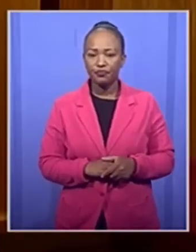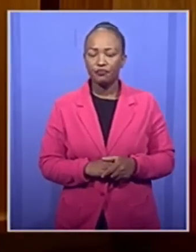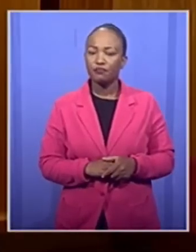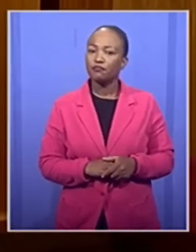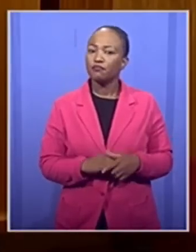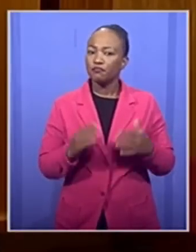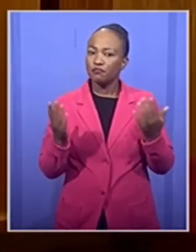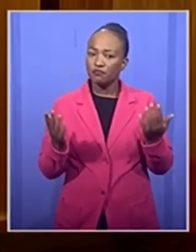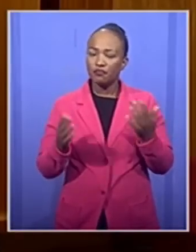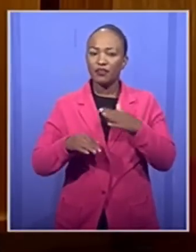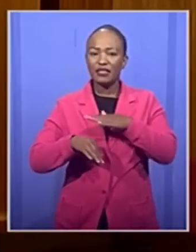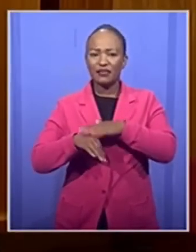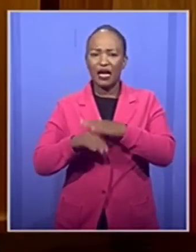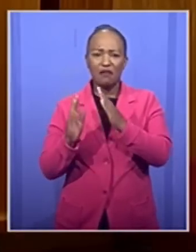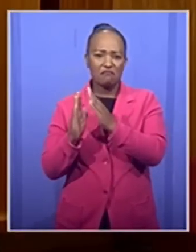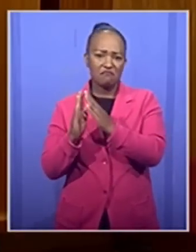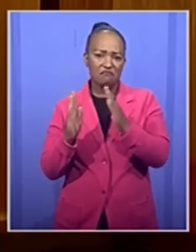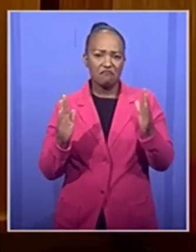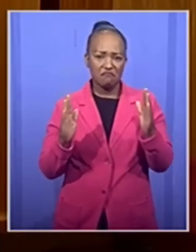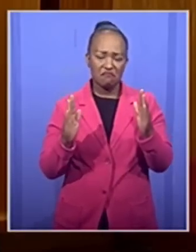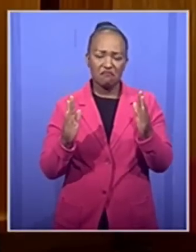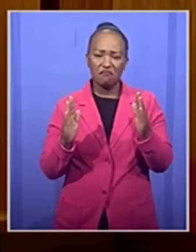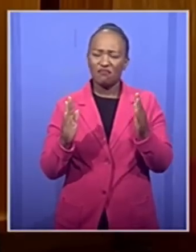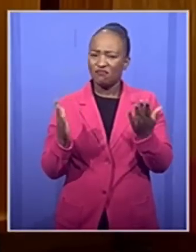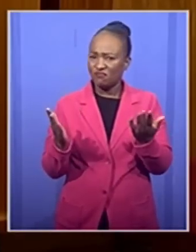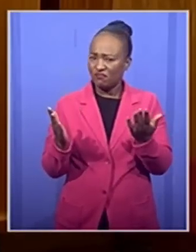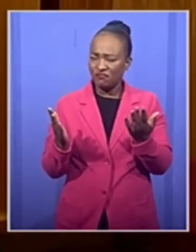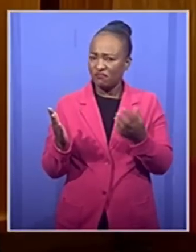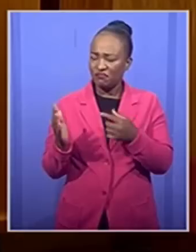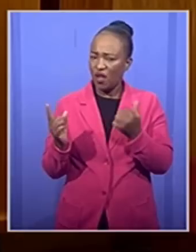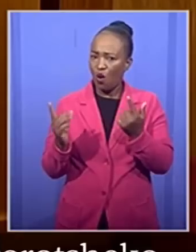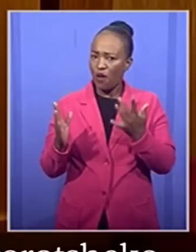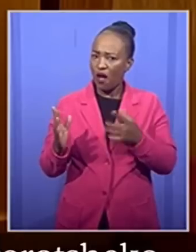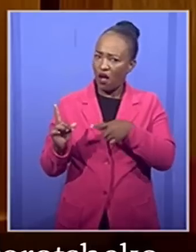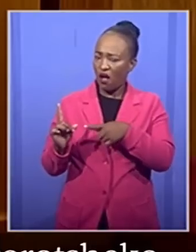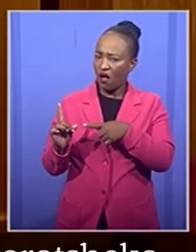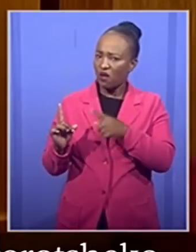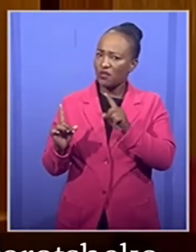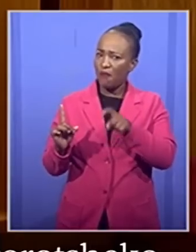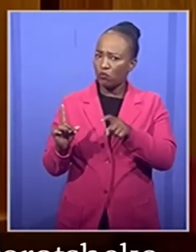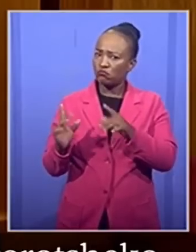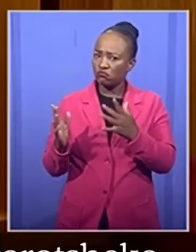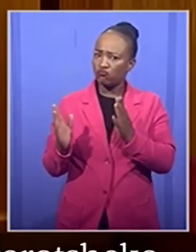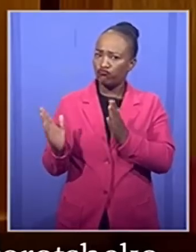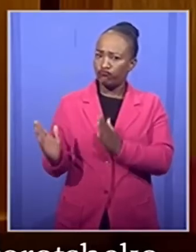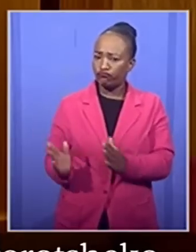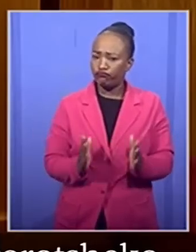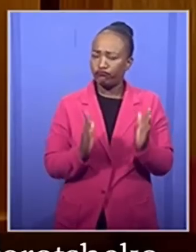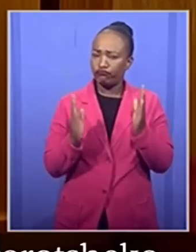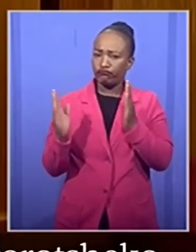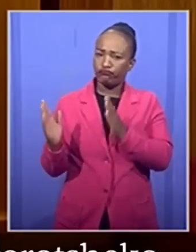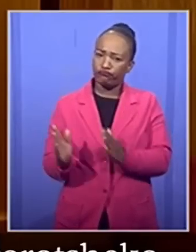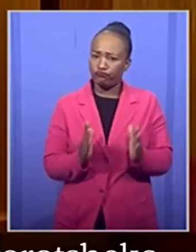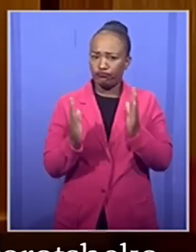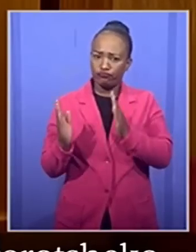time, the defense should have gotten their house in order and should have been